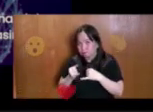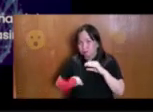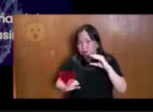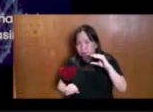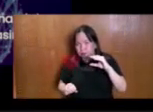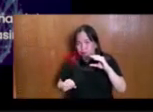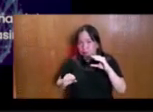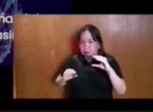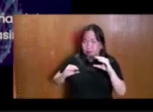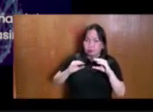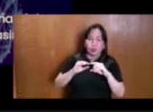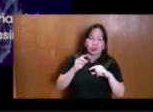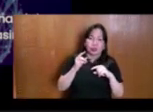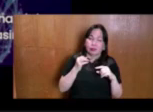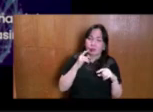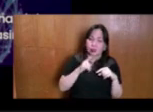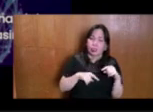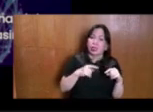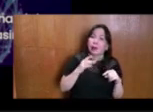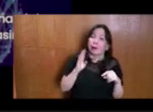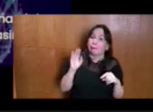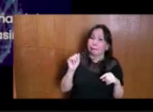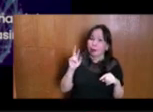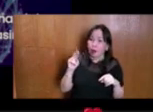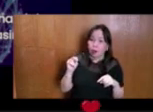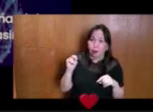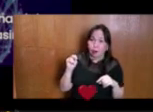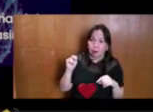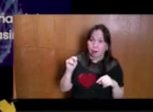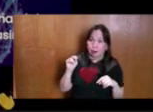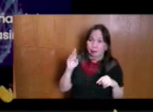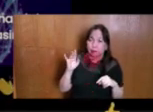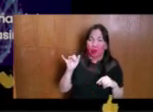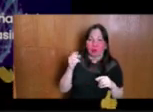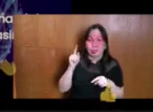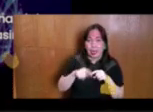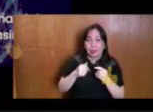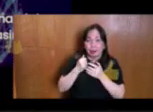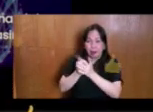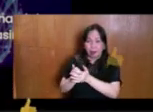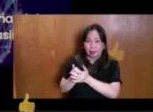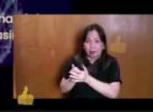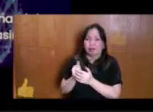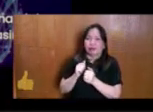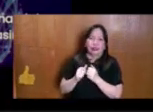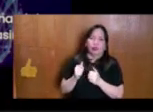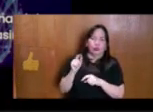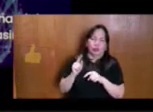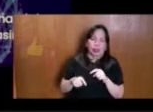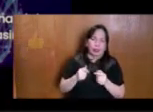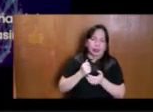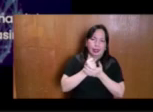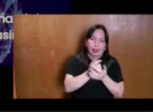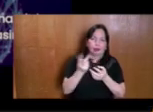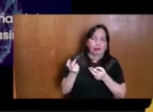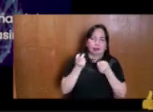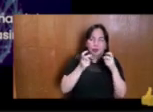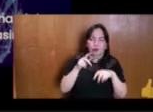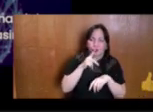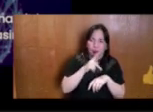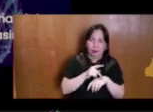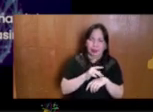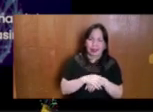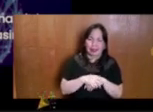cannot save BARM, you cannot save the Philippines. No, and that kind of thinking applies here as well. No?